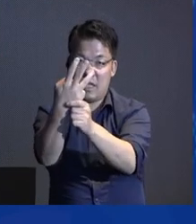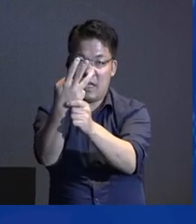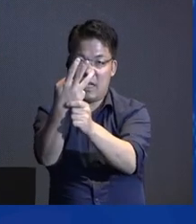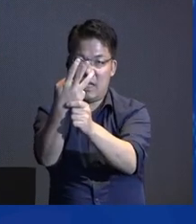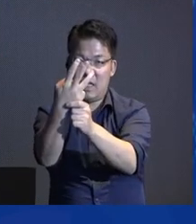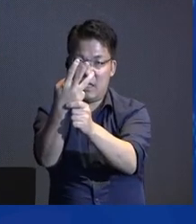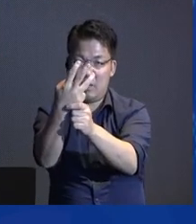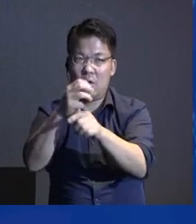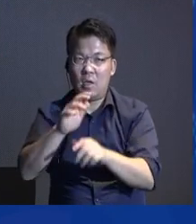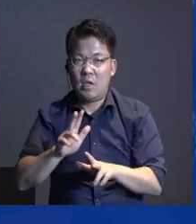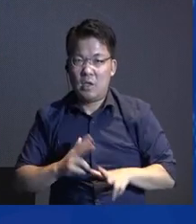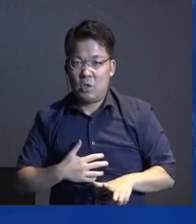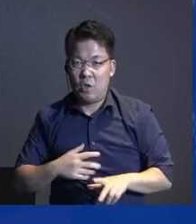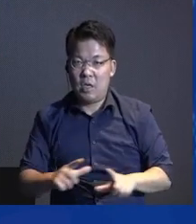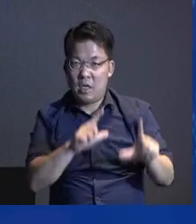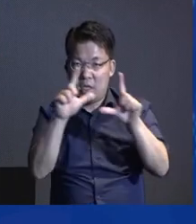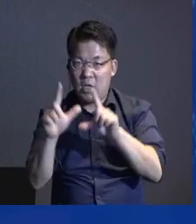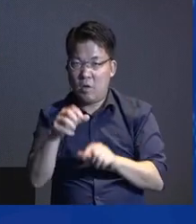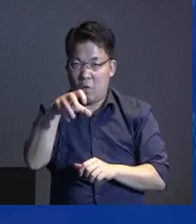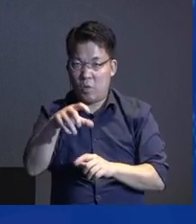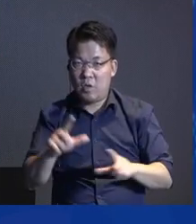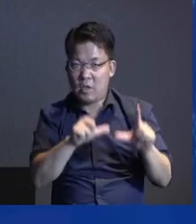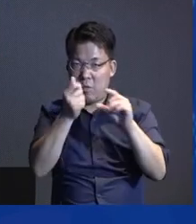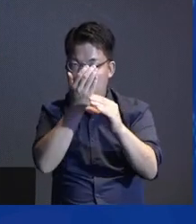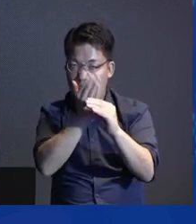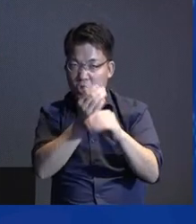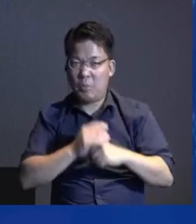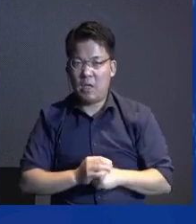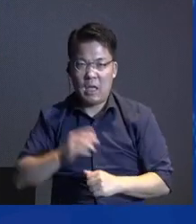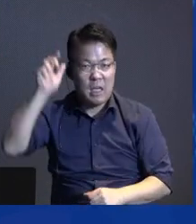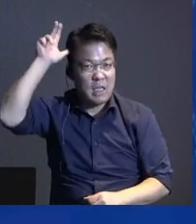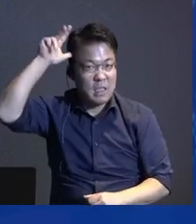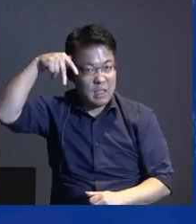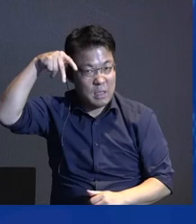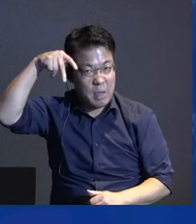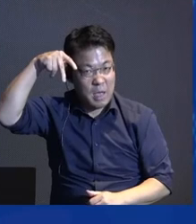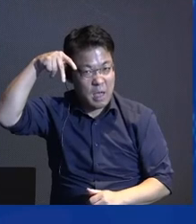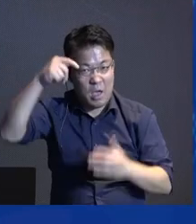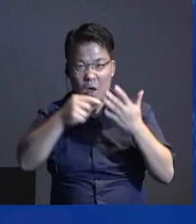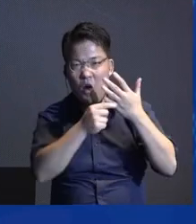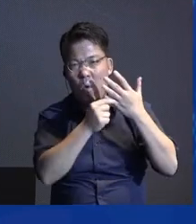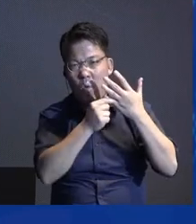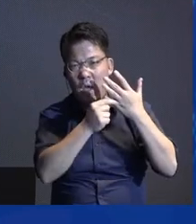dementia. She visits our place every day and eats together with the staff.